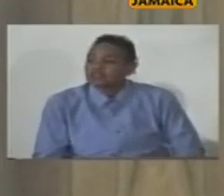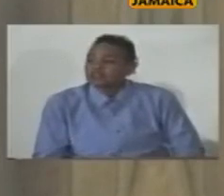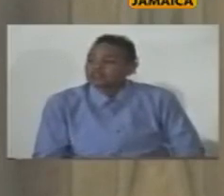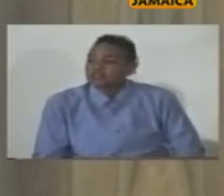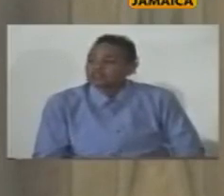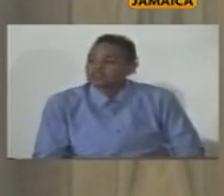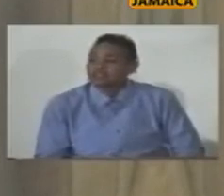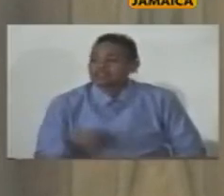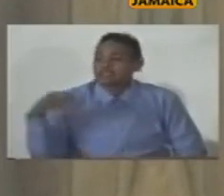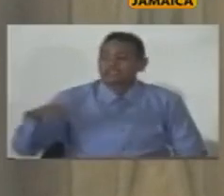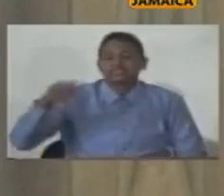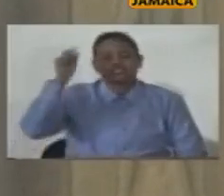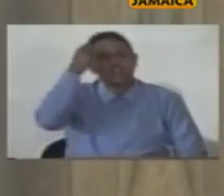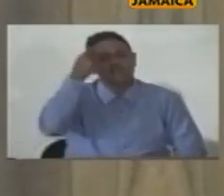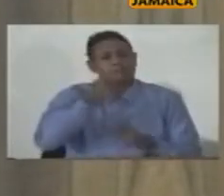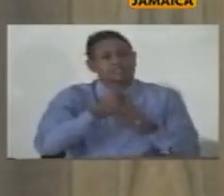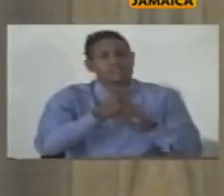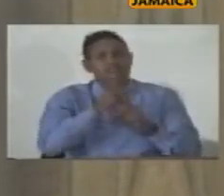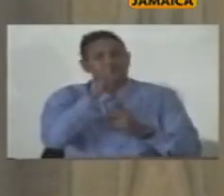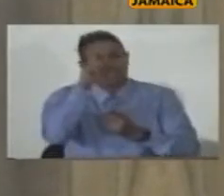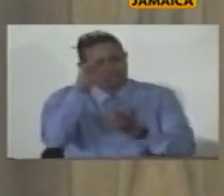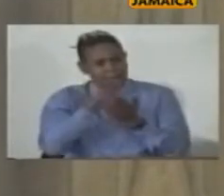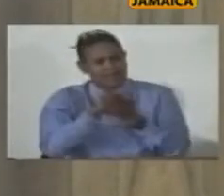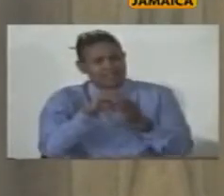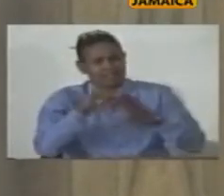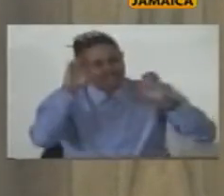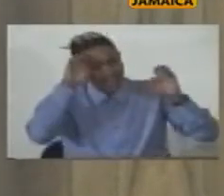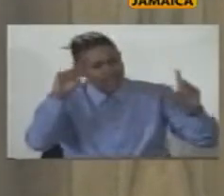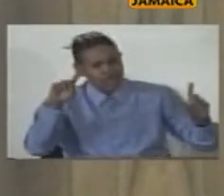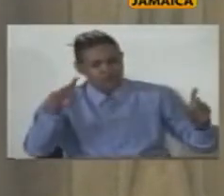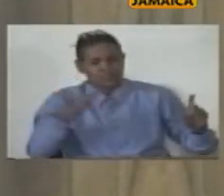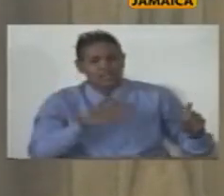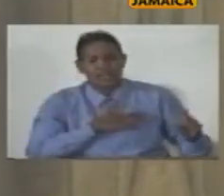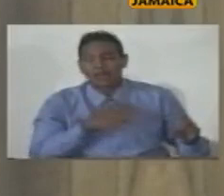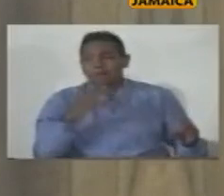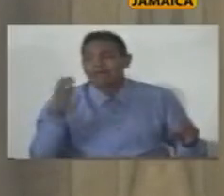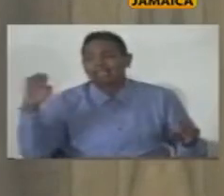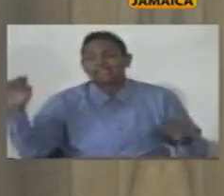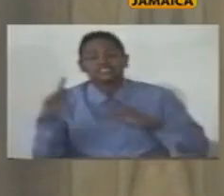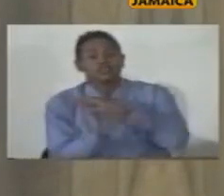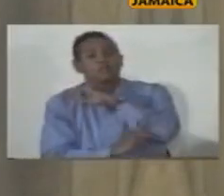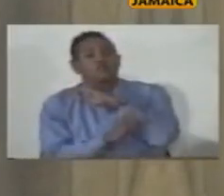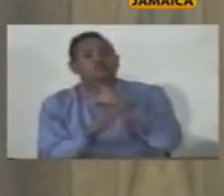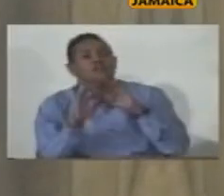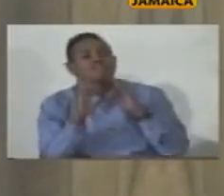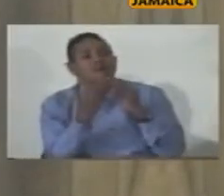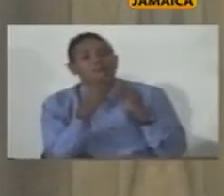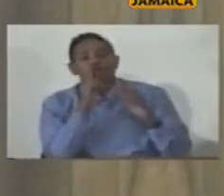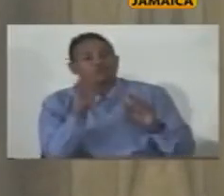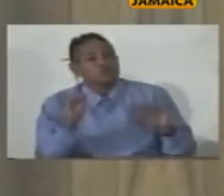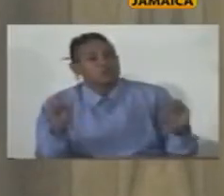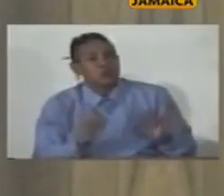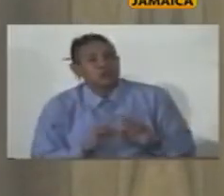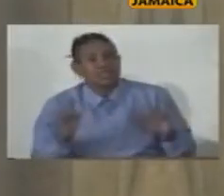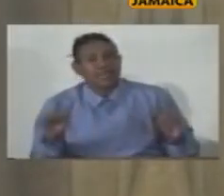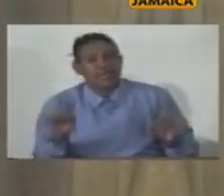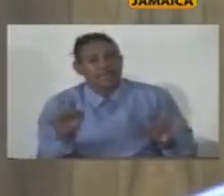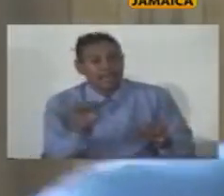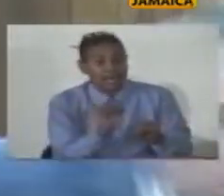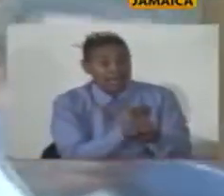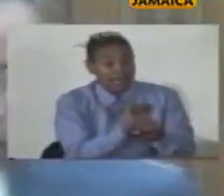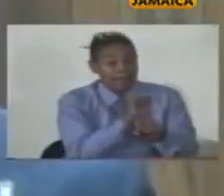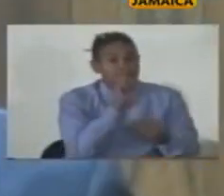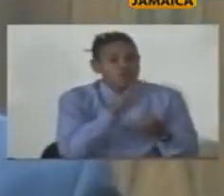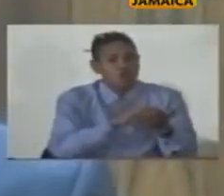This government believes in education, and my East Portland family is no different. Labor for learning